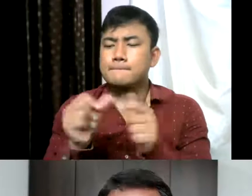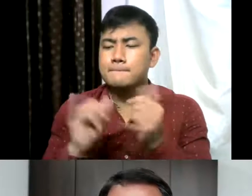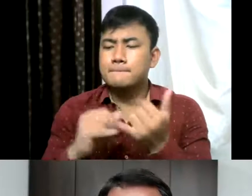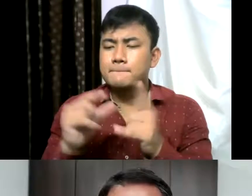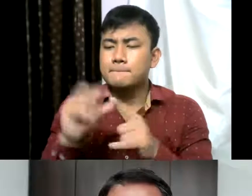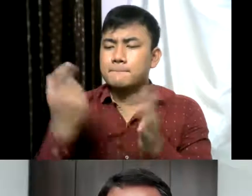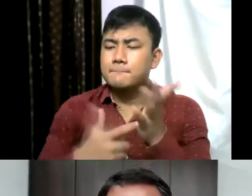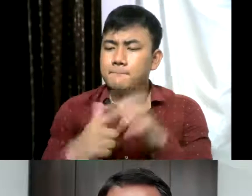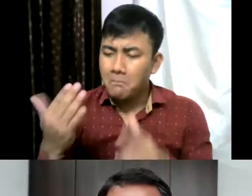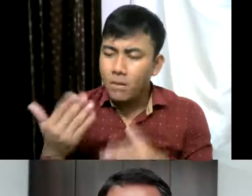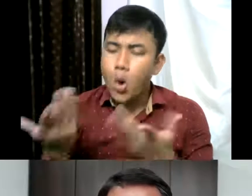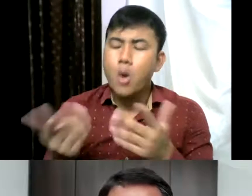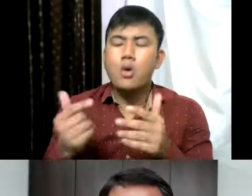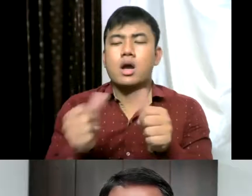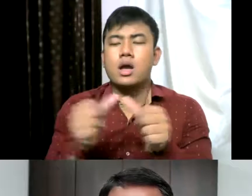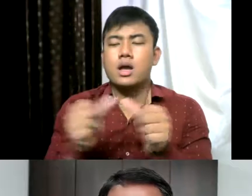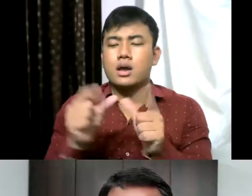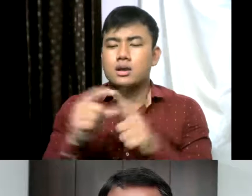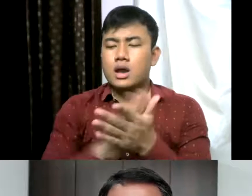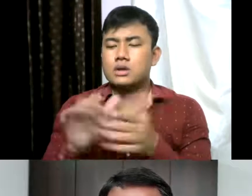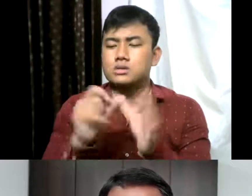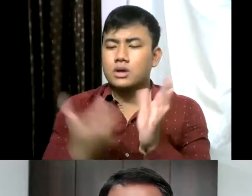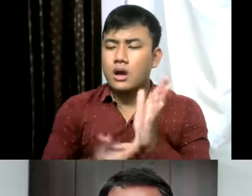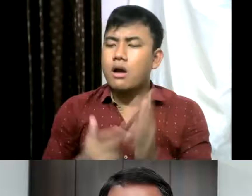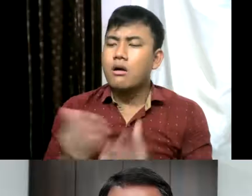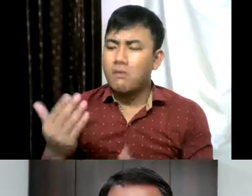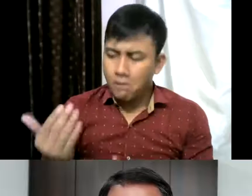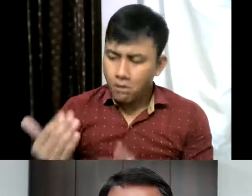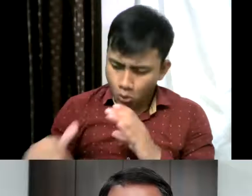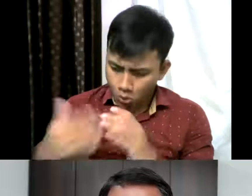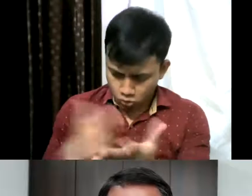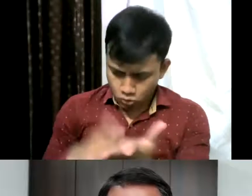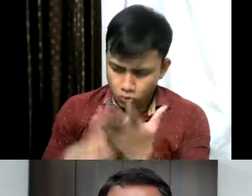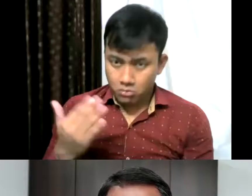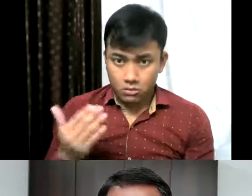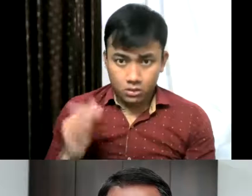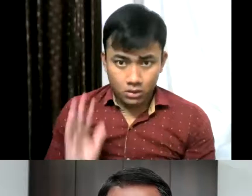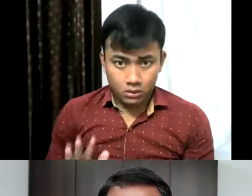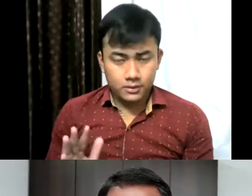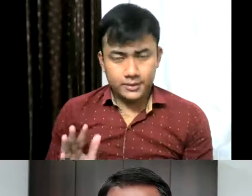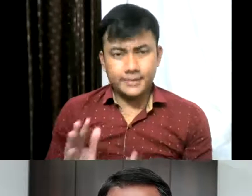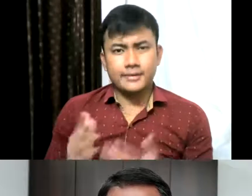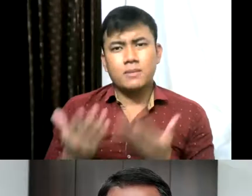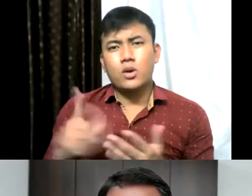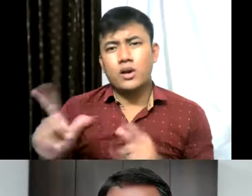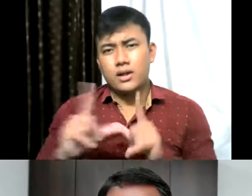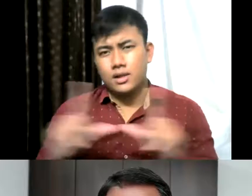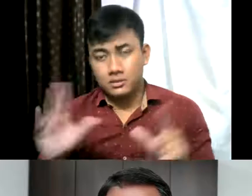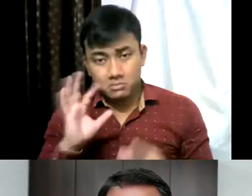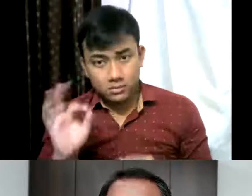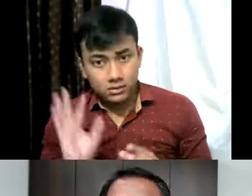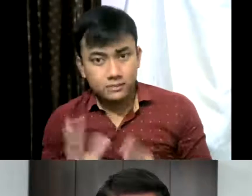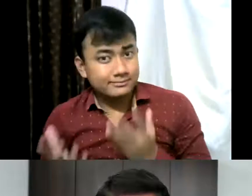and for everything and anything they're asking for this. So I think like, I think this sort of a language is also important to like